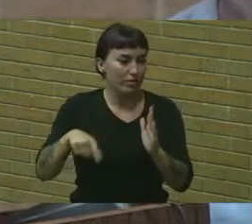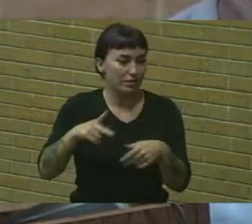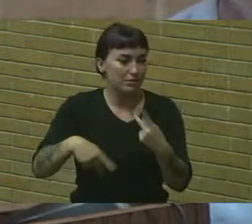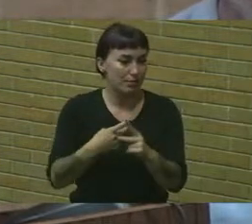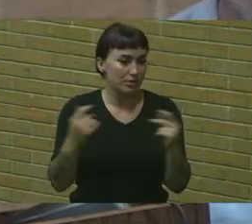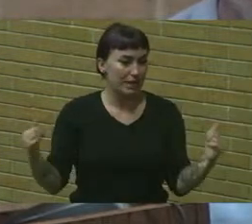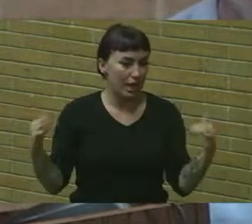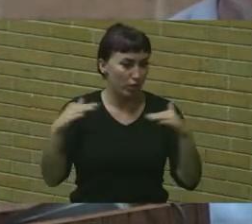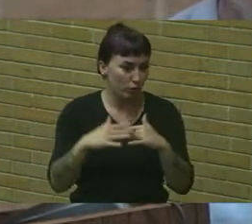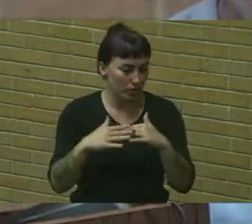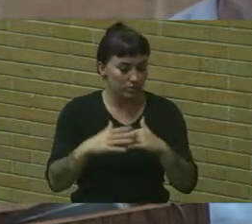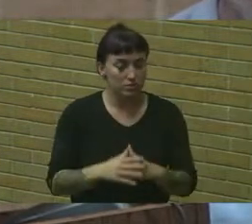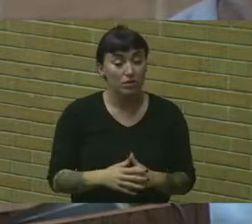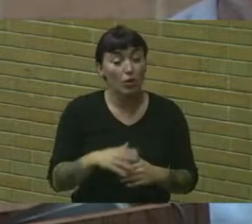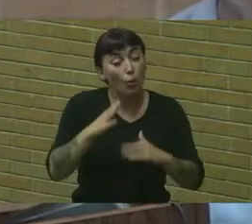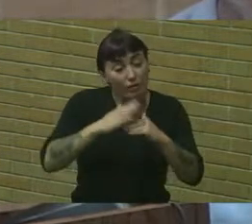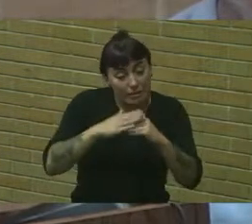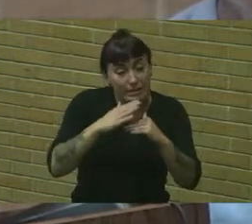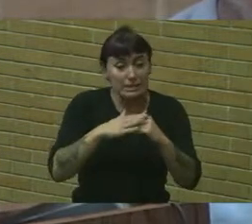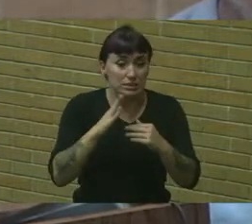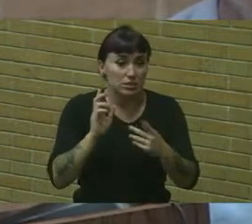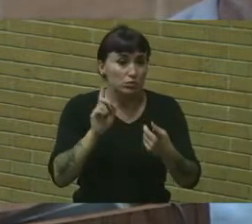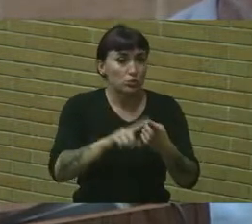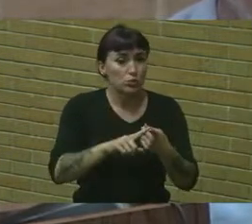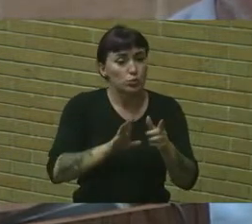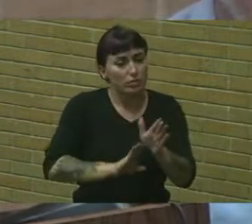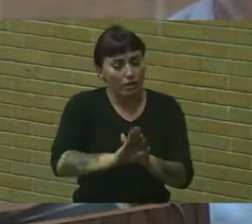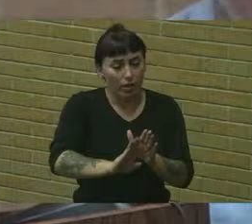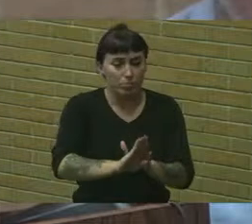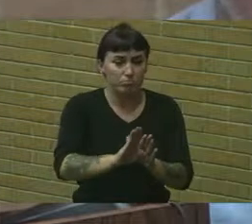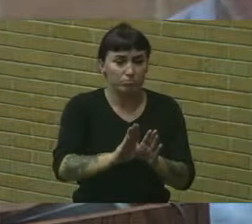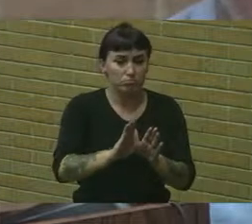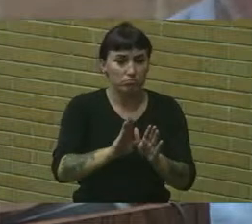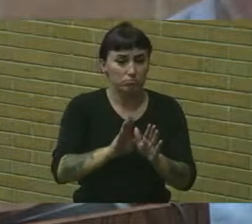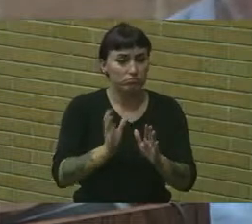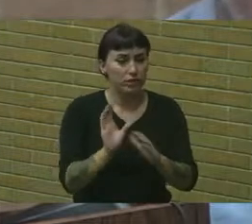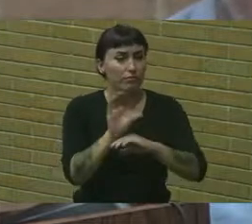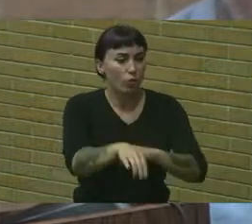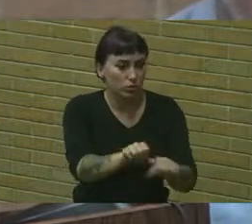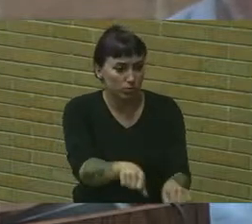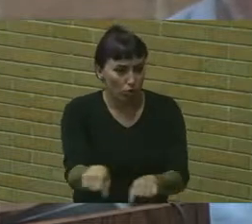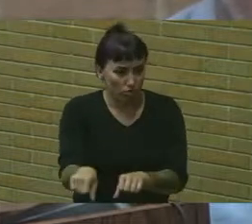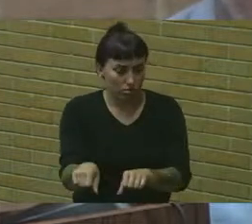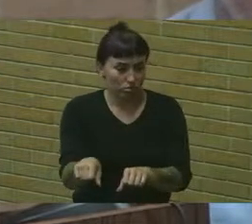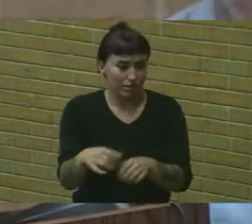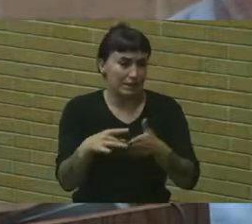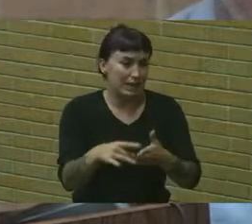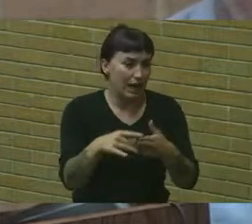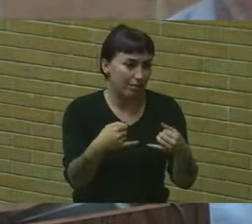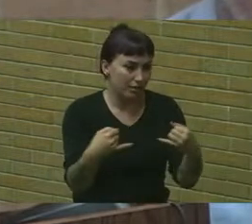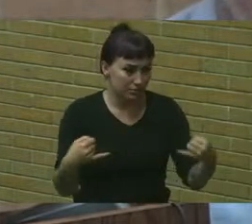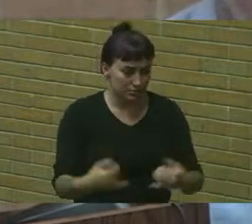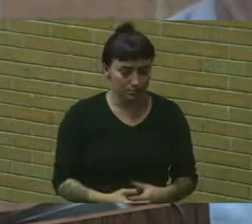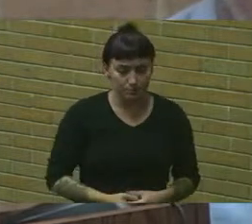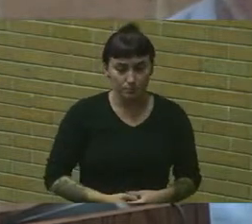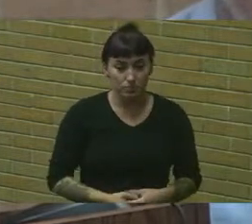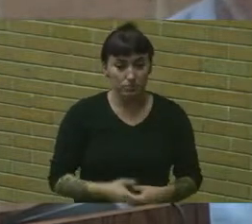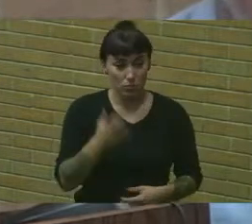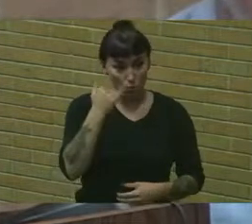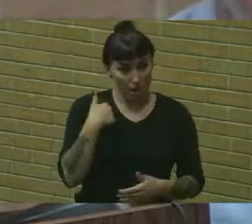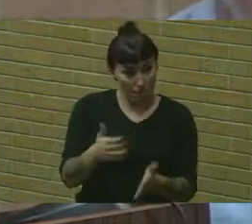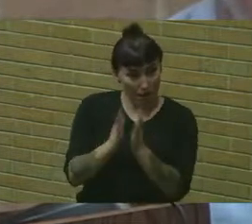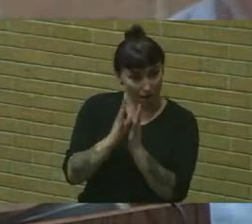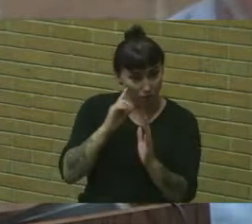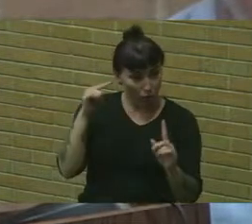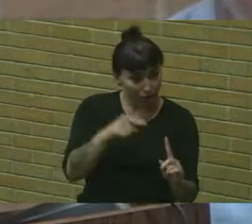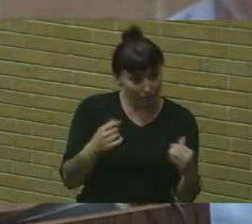gatherings, or at least to develop enforceable guidelines. Why am I asking